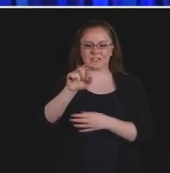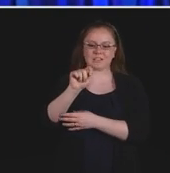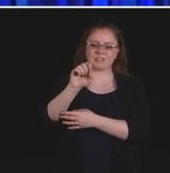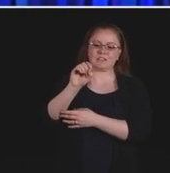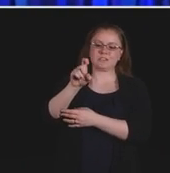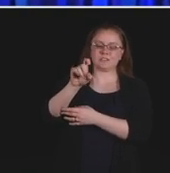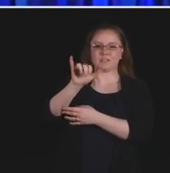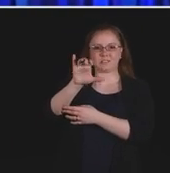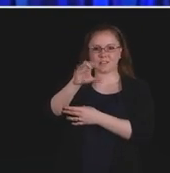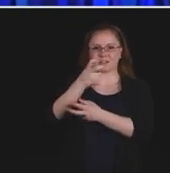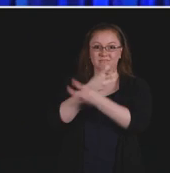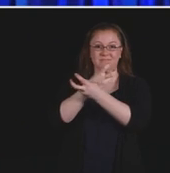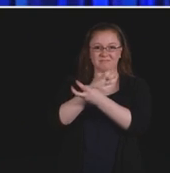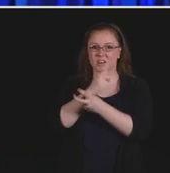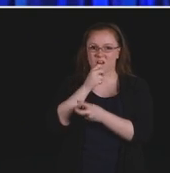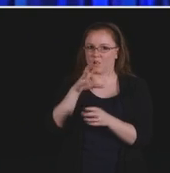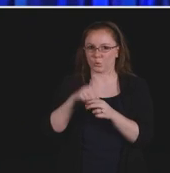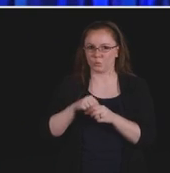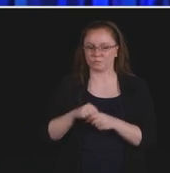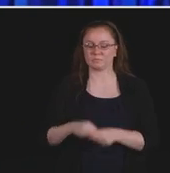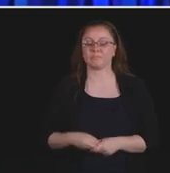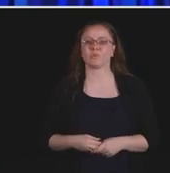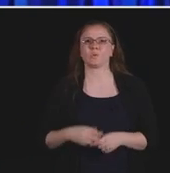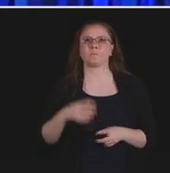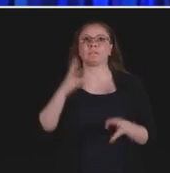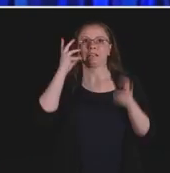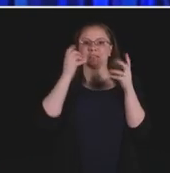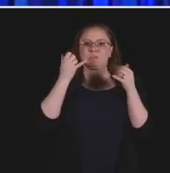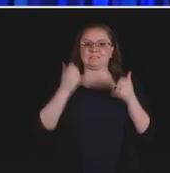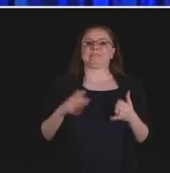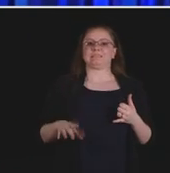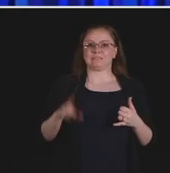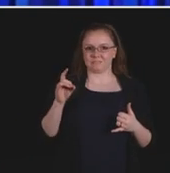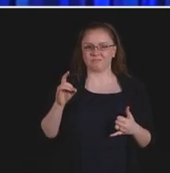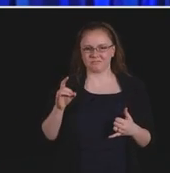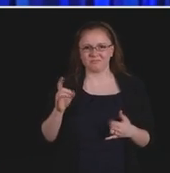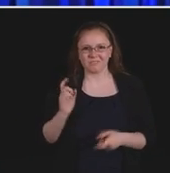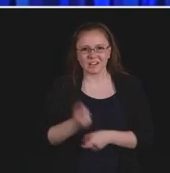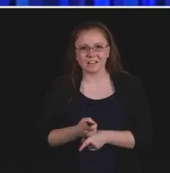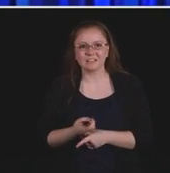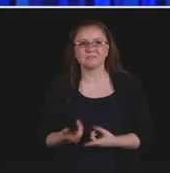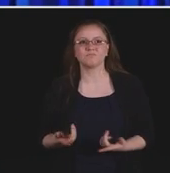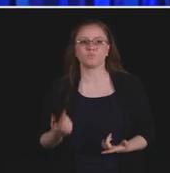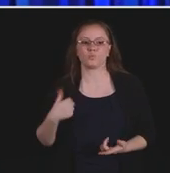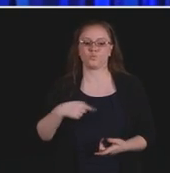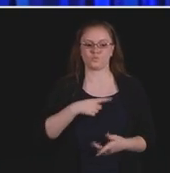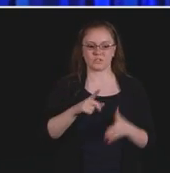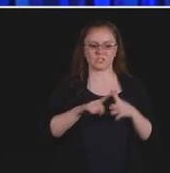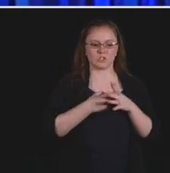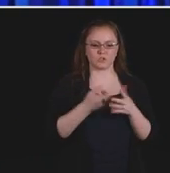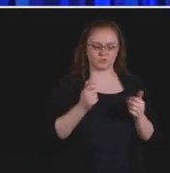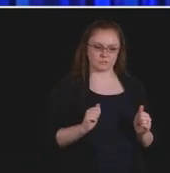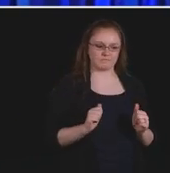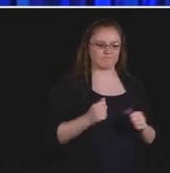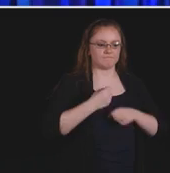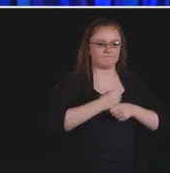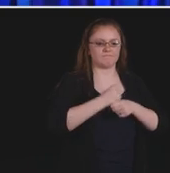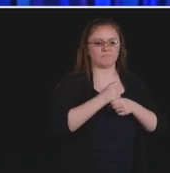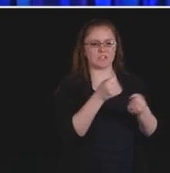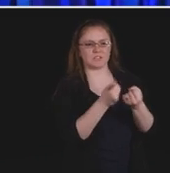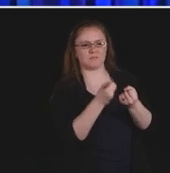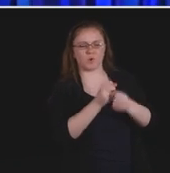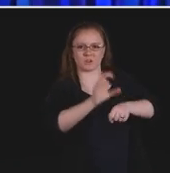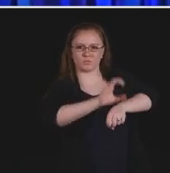We started to make a compound which will revolutionize the electronic industry, but it end up in being in the crayon,